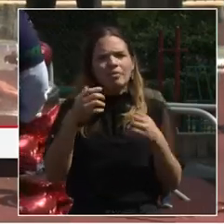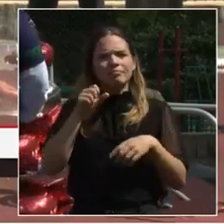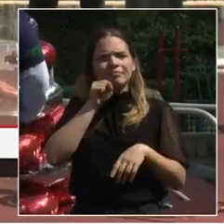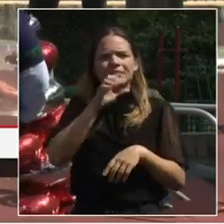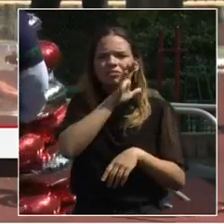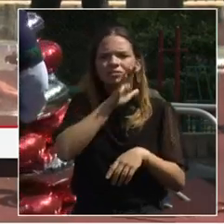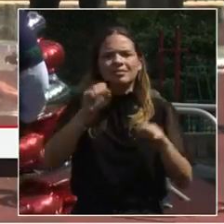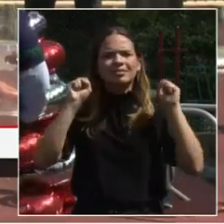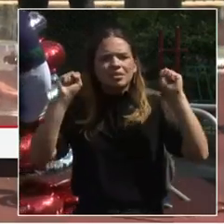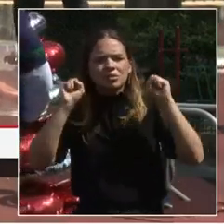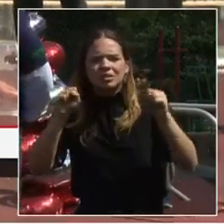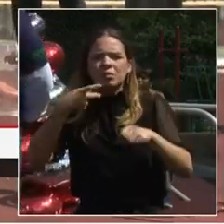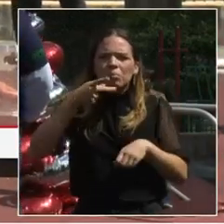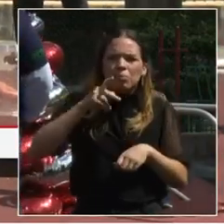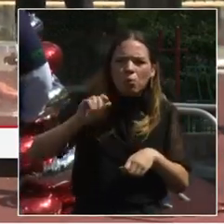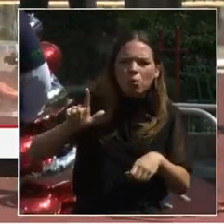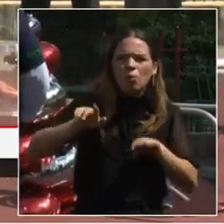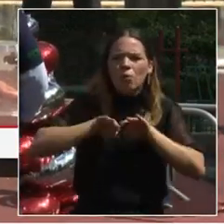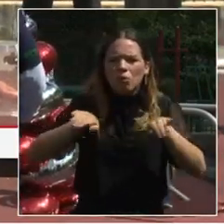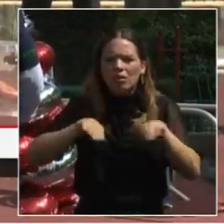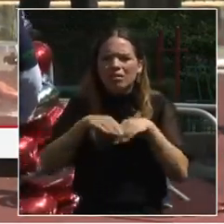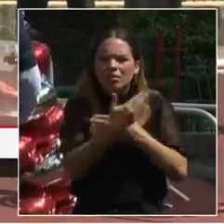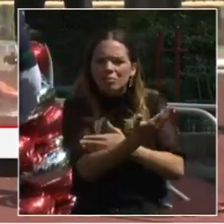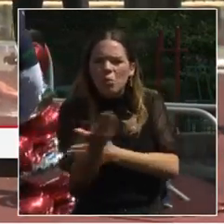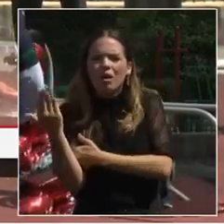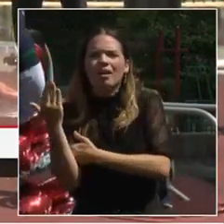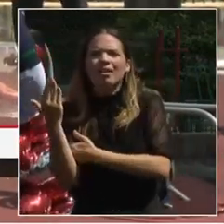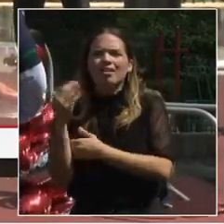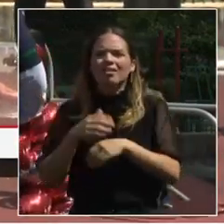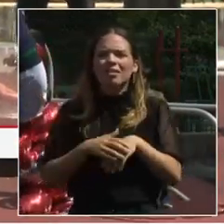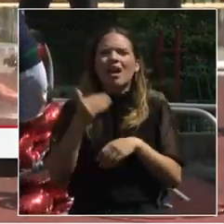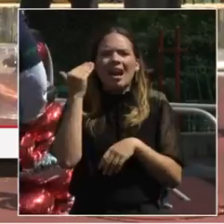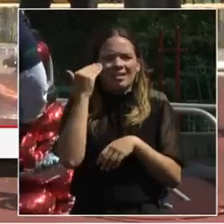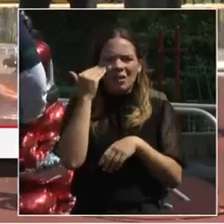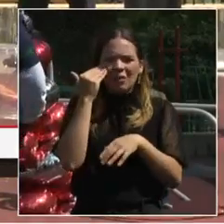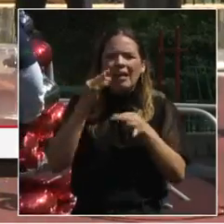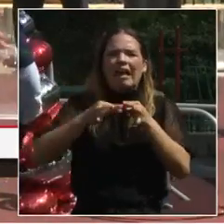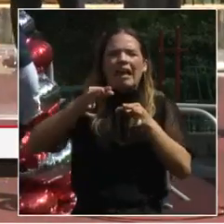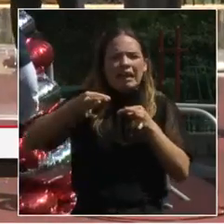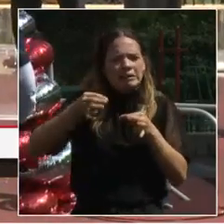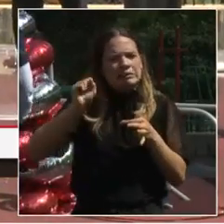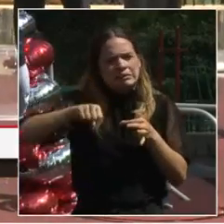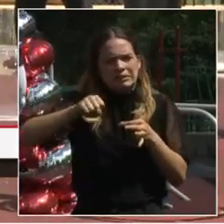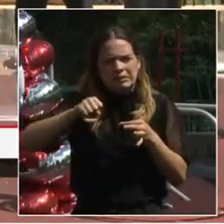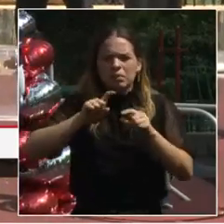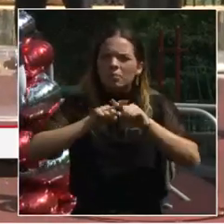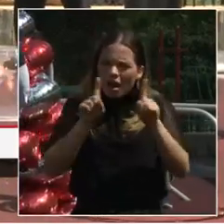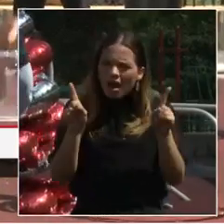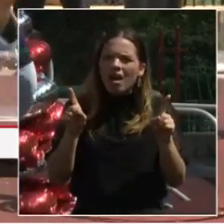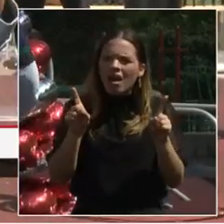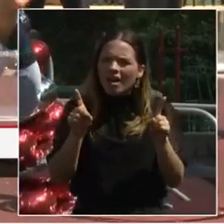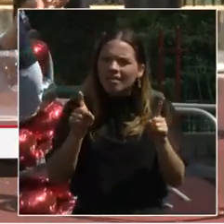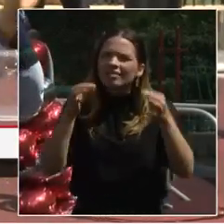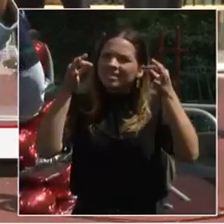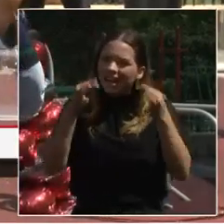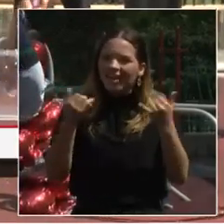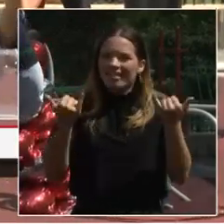times. And so Director Hunter said, I know it's been a delay, but the mayor, Muriel Bowser, and myself have decided that Tacoma Pool is now going to be